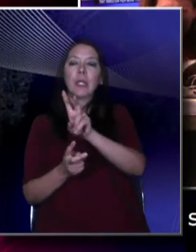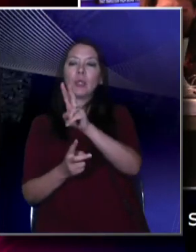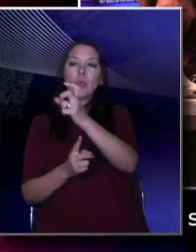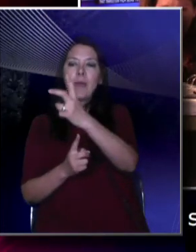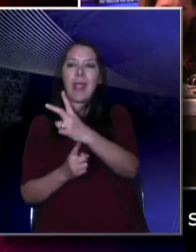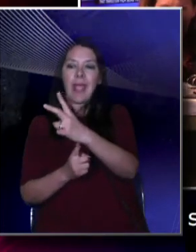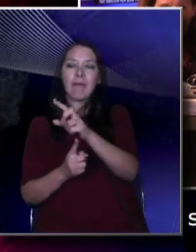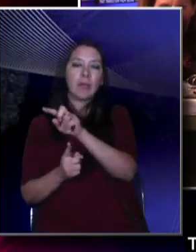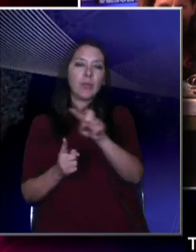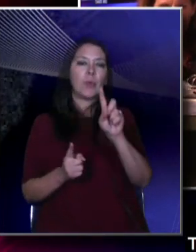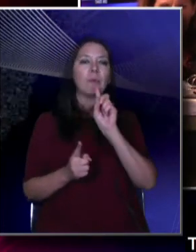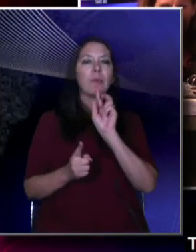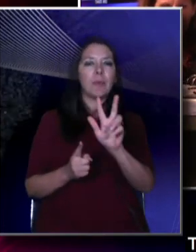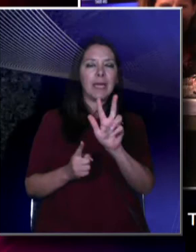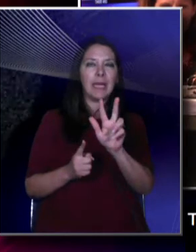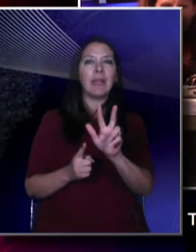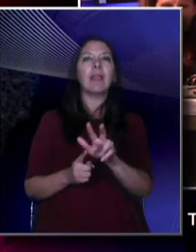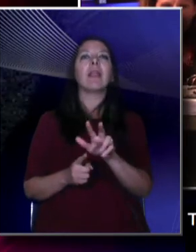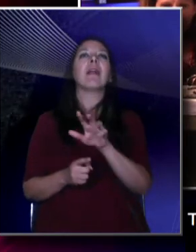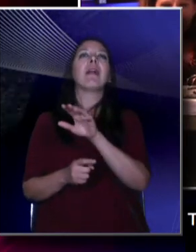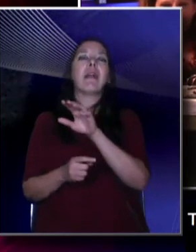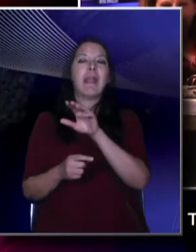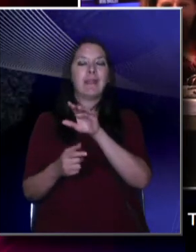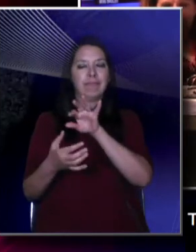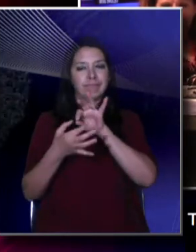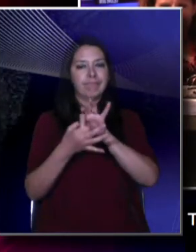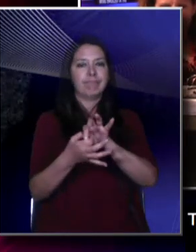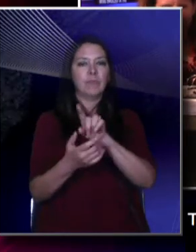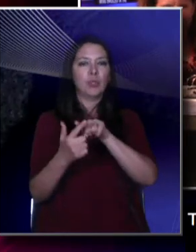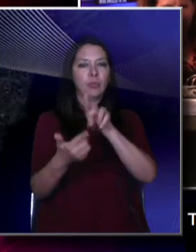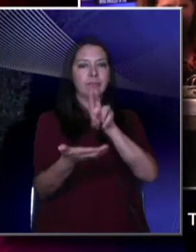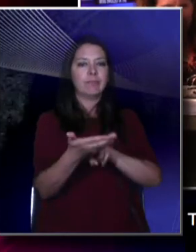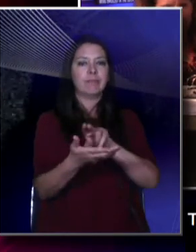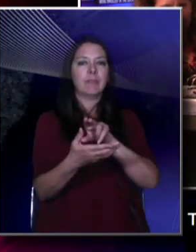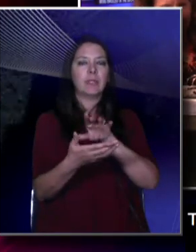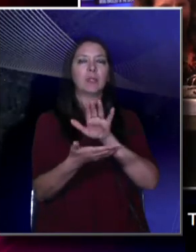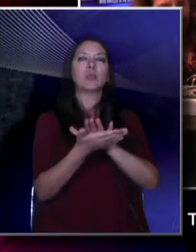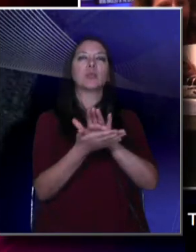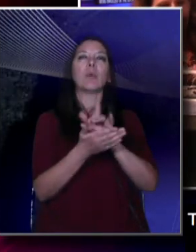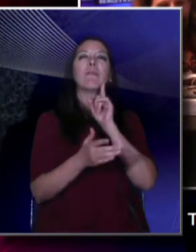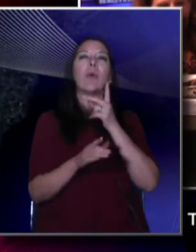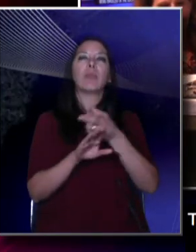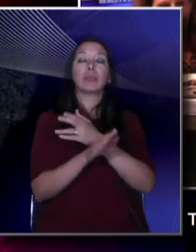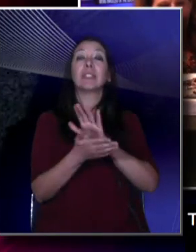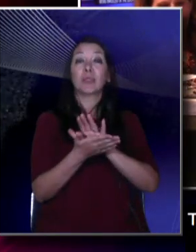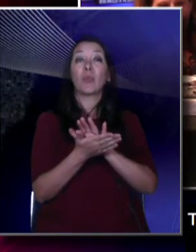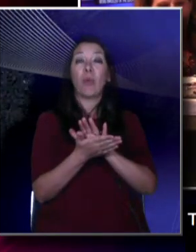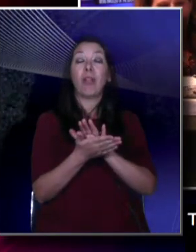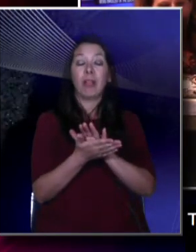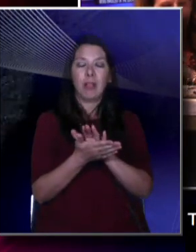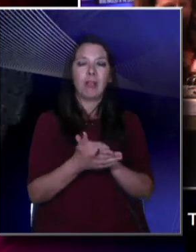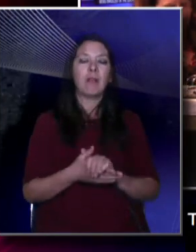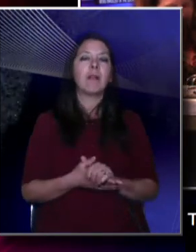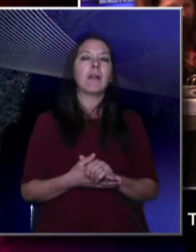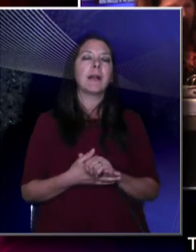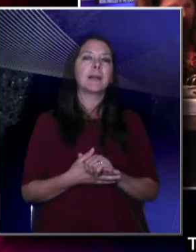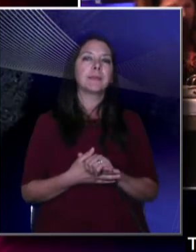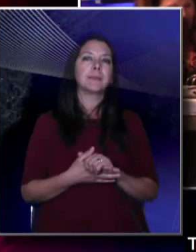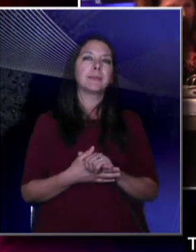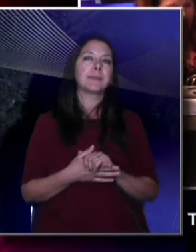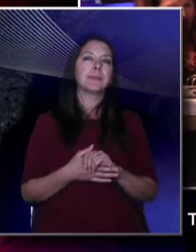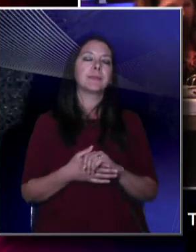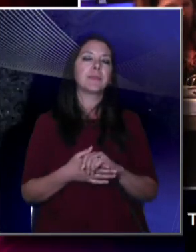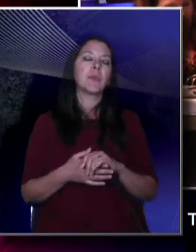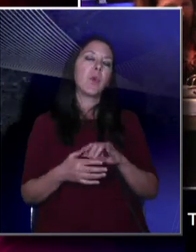3 and being enrolled in a local preschool. So with that,